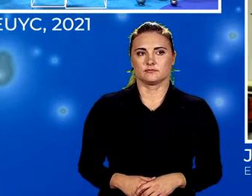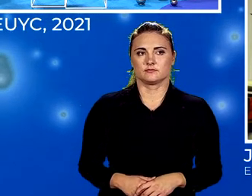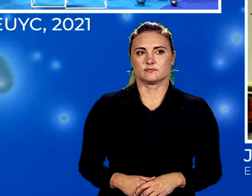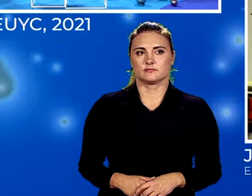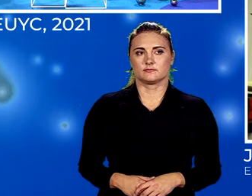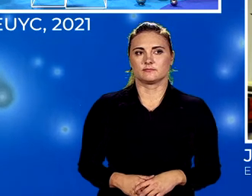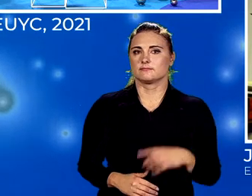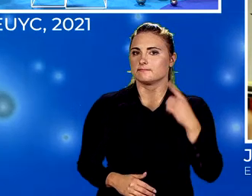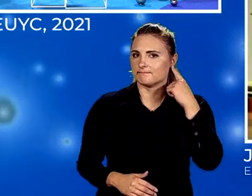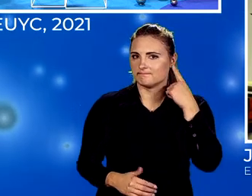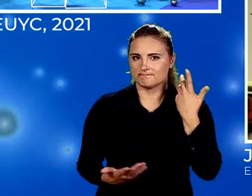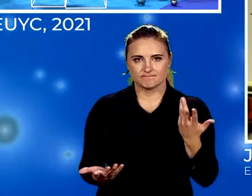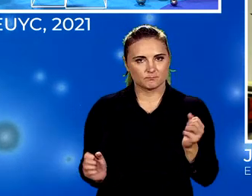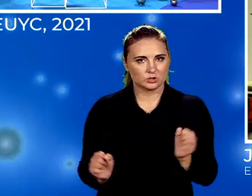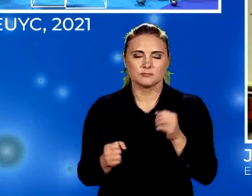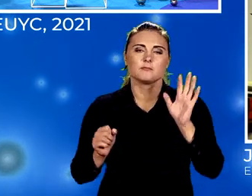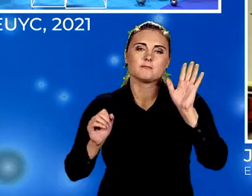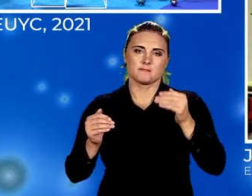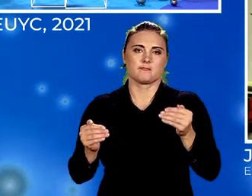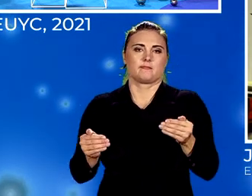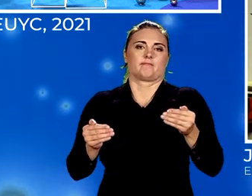with